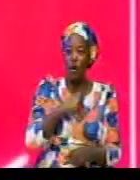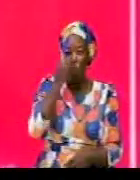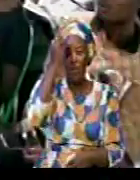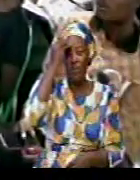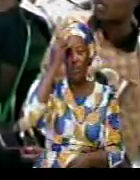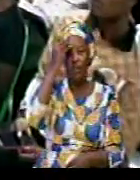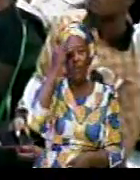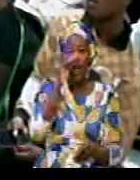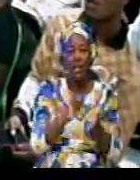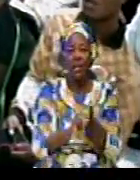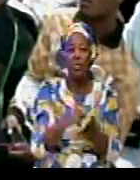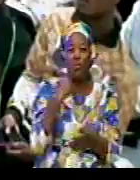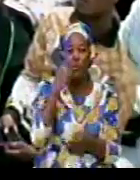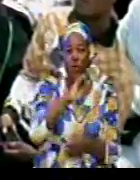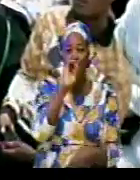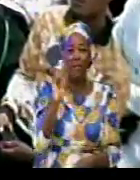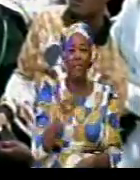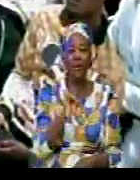life anymore.